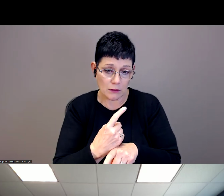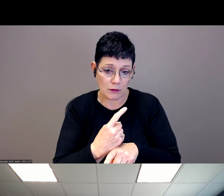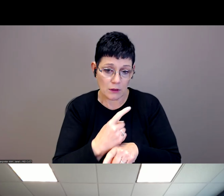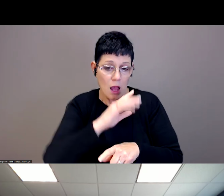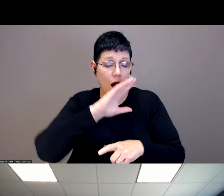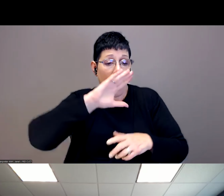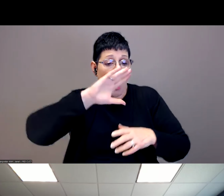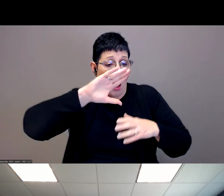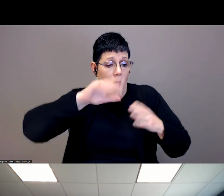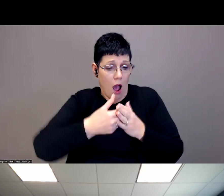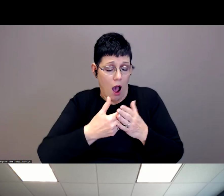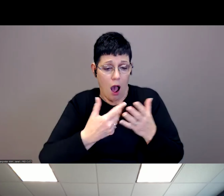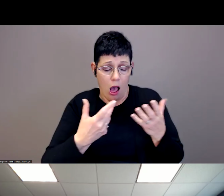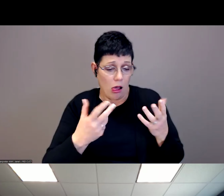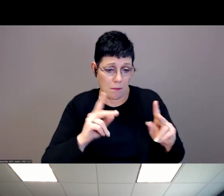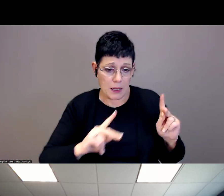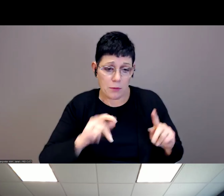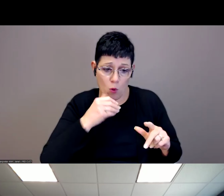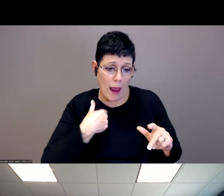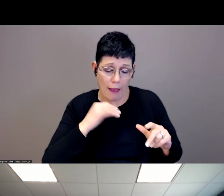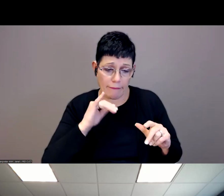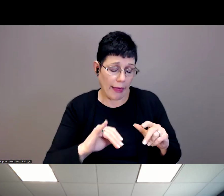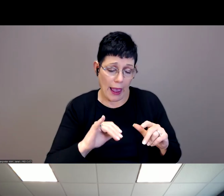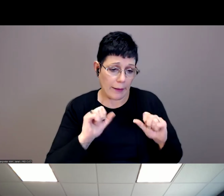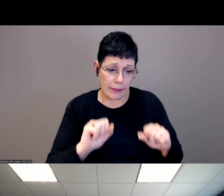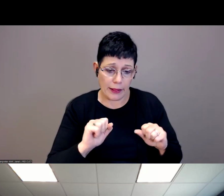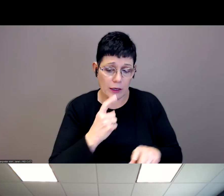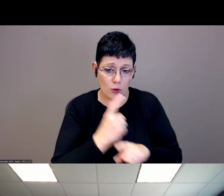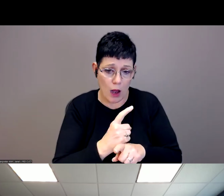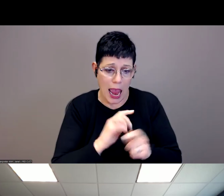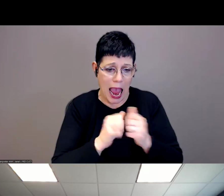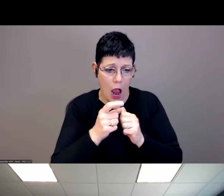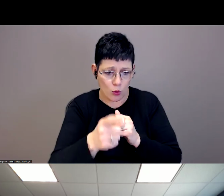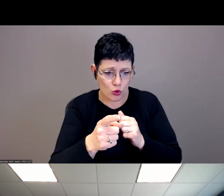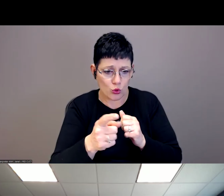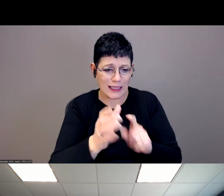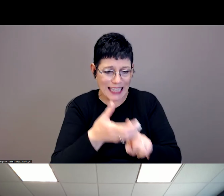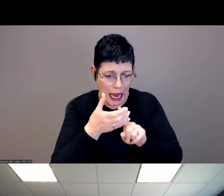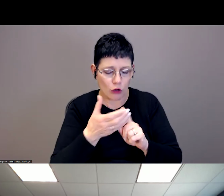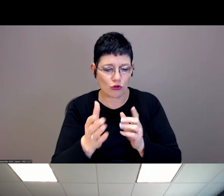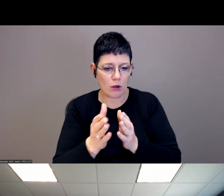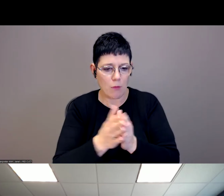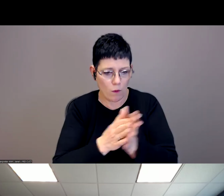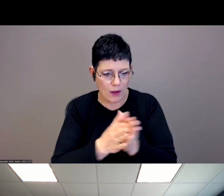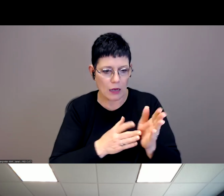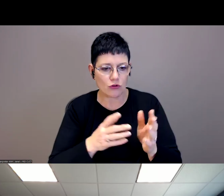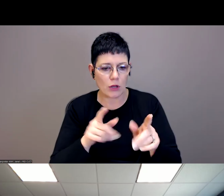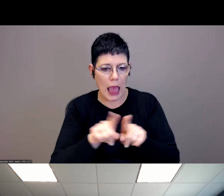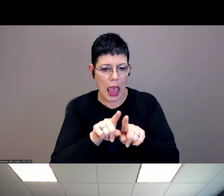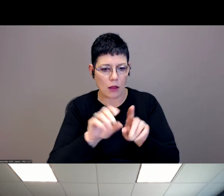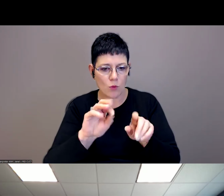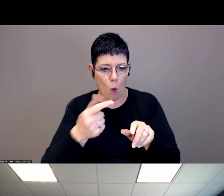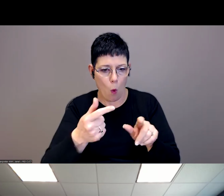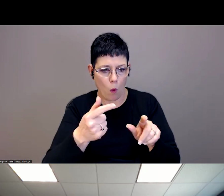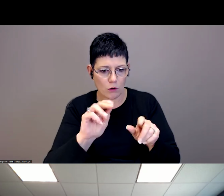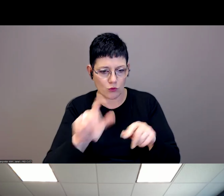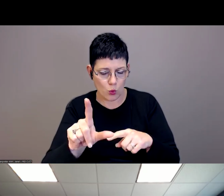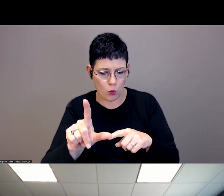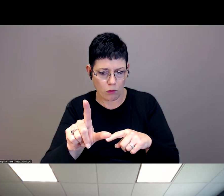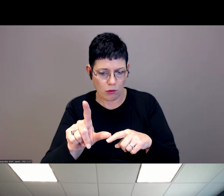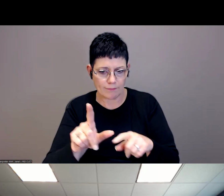kinfolk. What is your motivation? All of these things. And so how do you use it as an organizational tool? Part of it